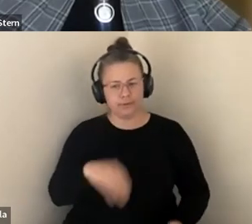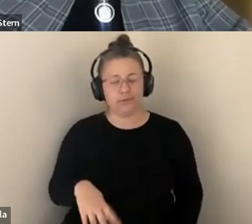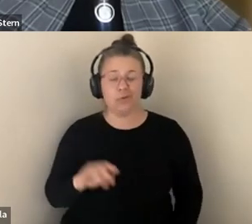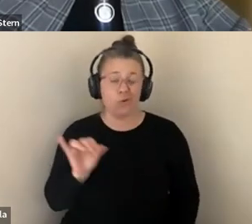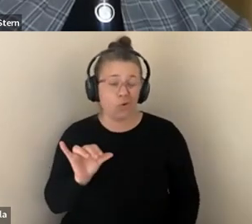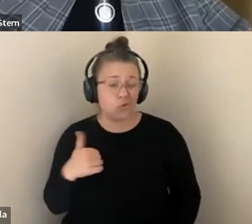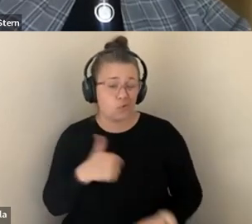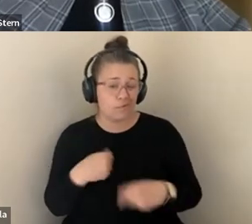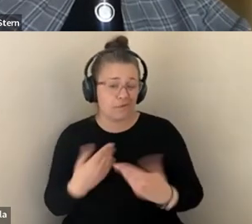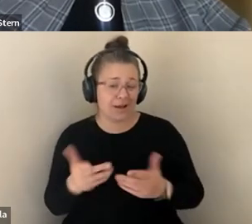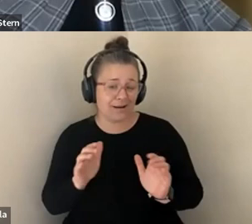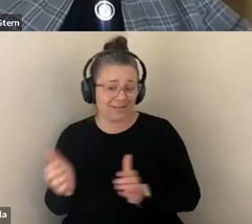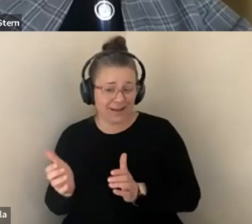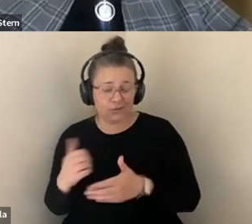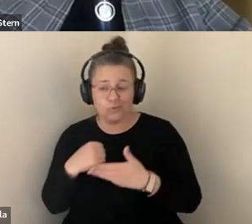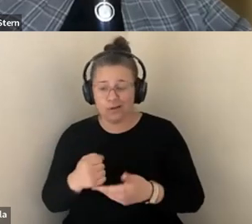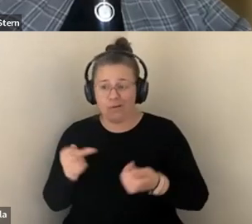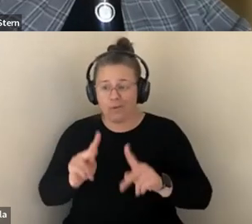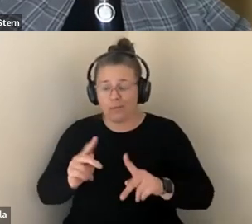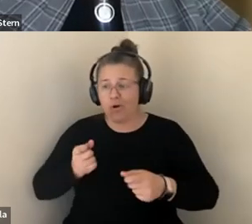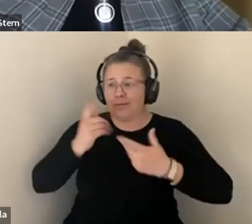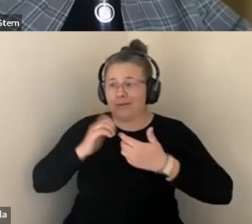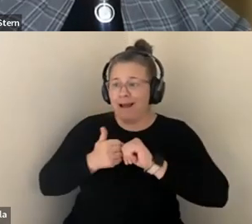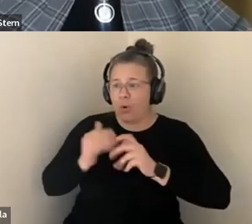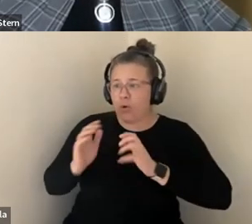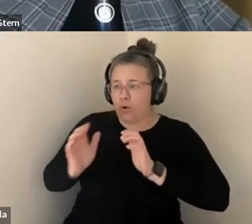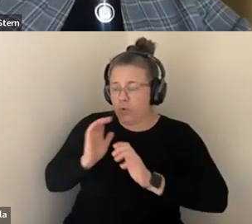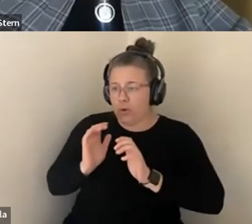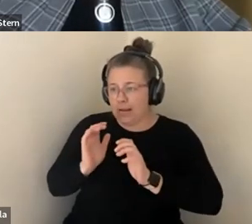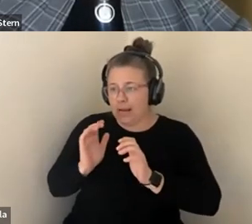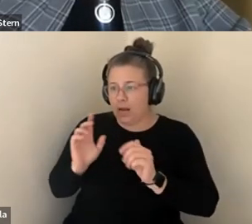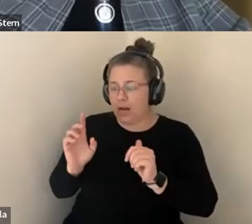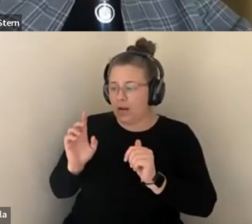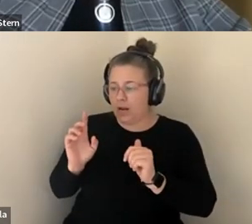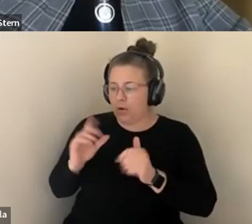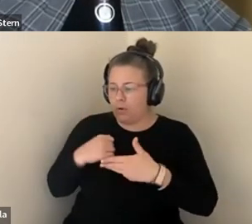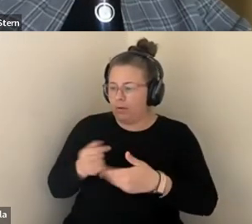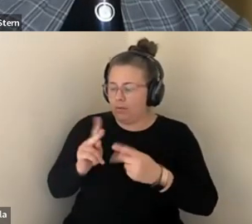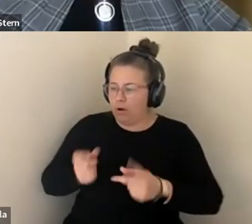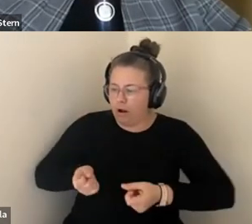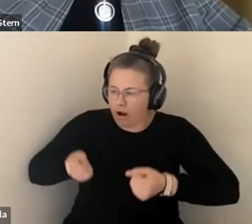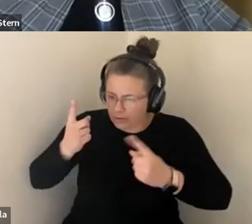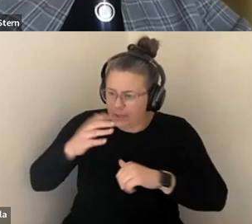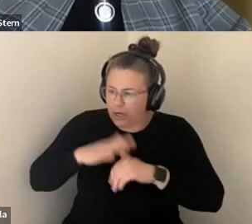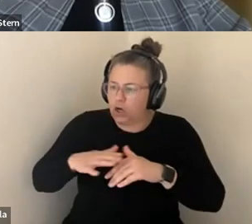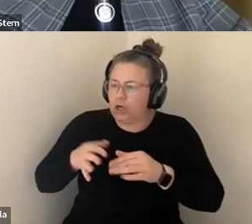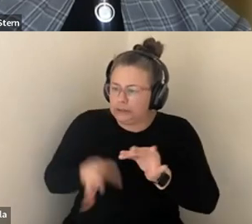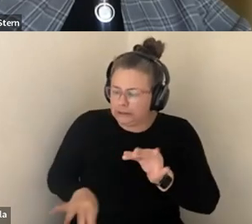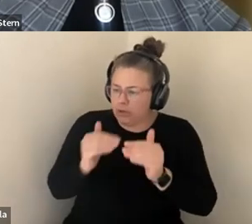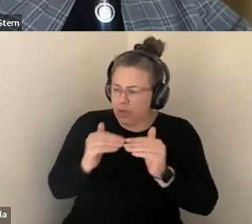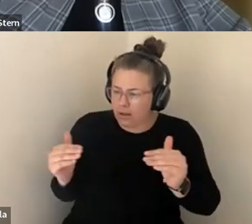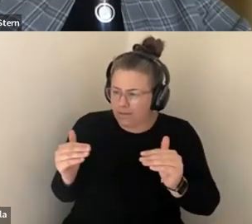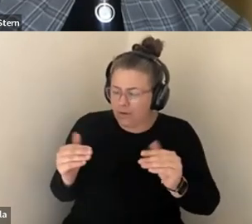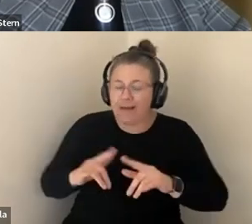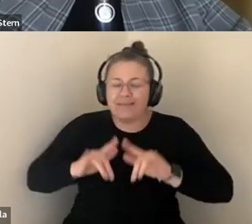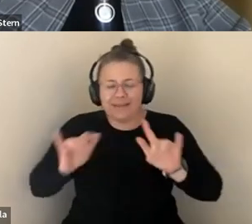at a level that is understandable to everyone, but then to tailor that to where people need to go and what information needs to happen. We also have